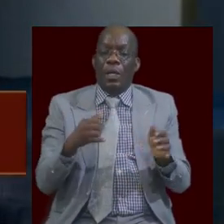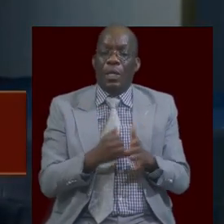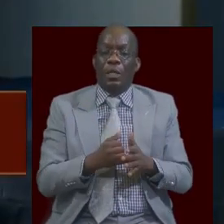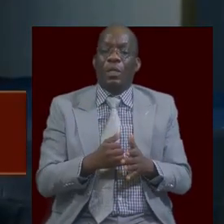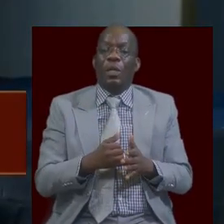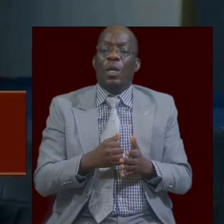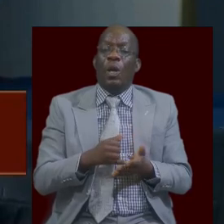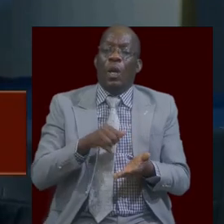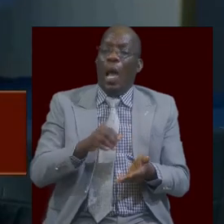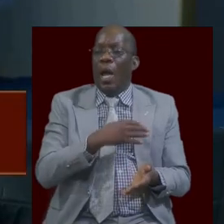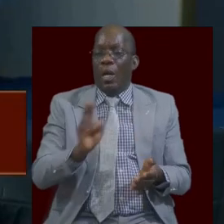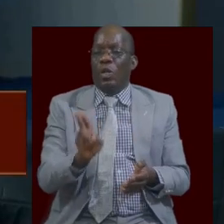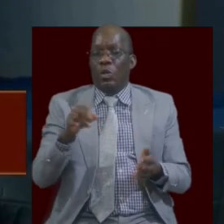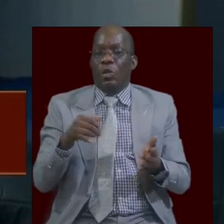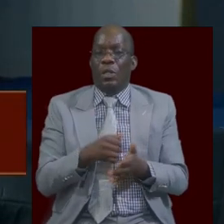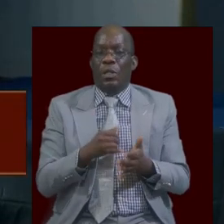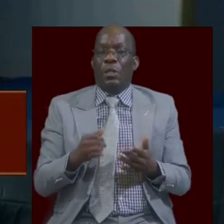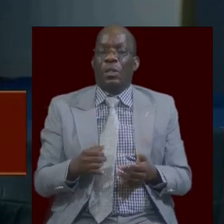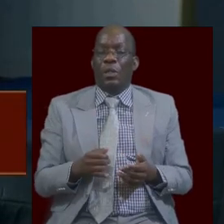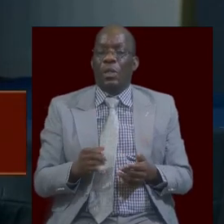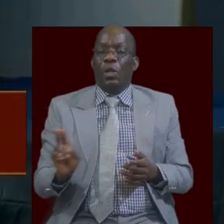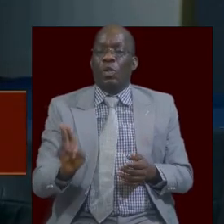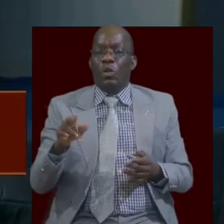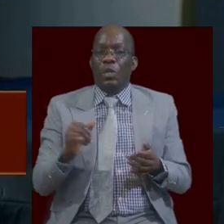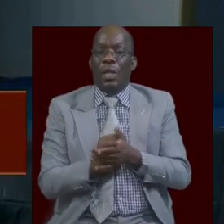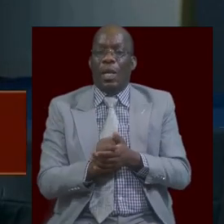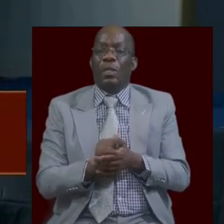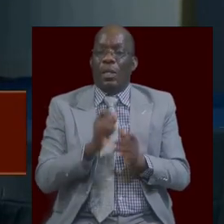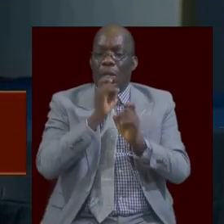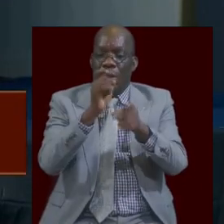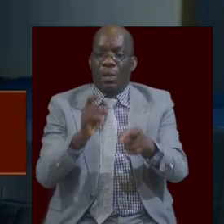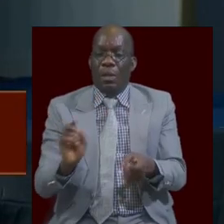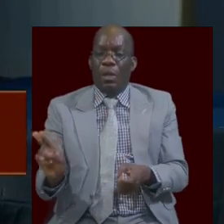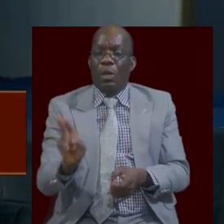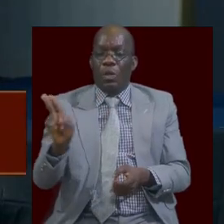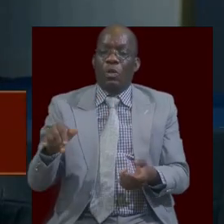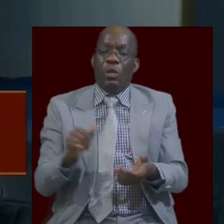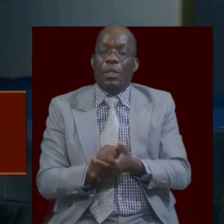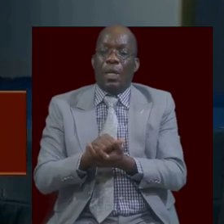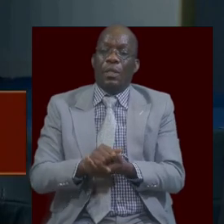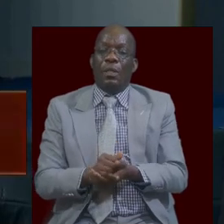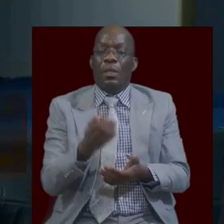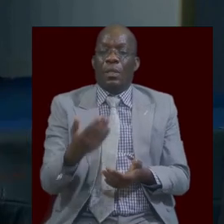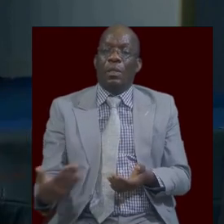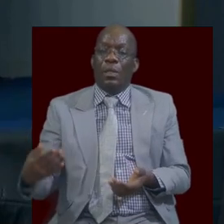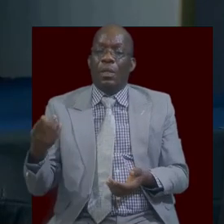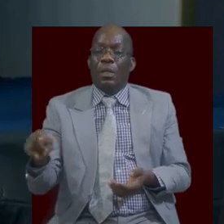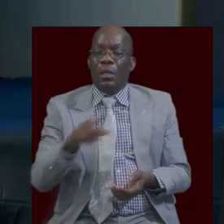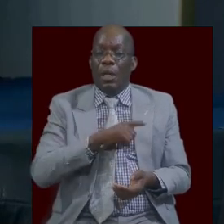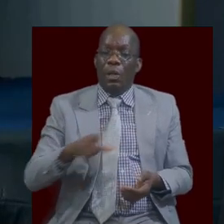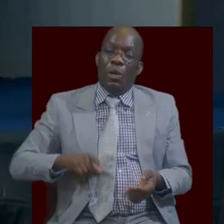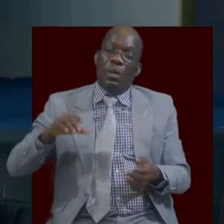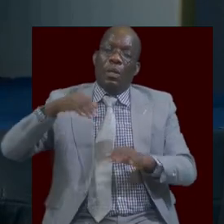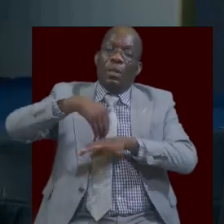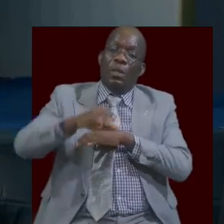it. Use that gift. Use that thing the Lord sends to you from